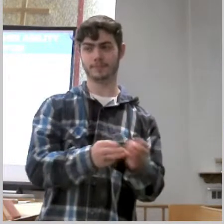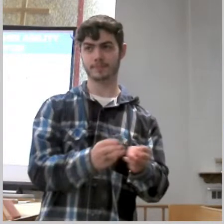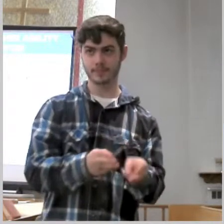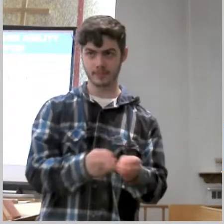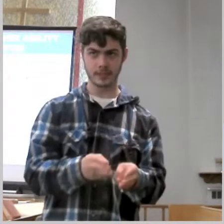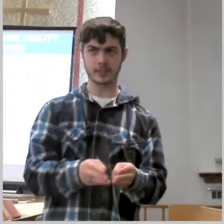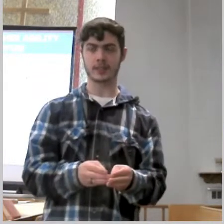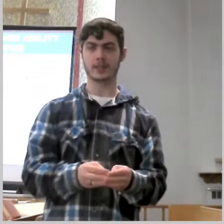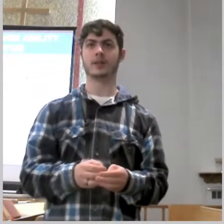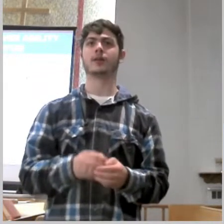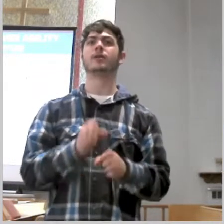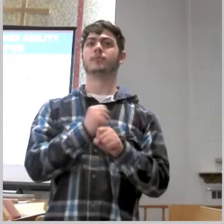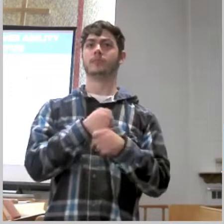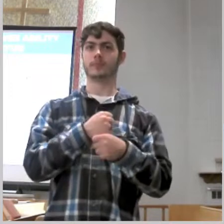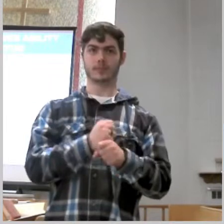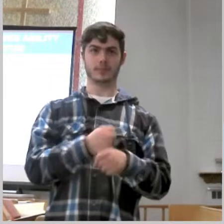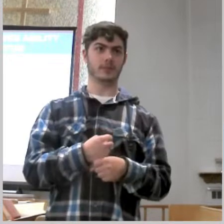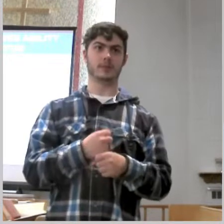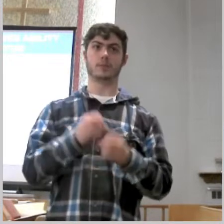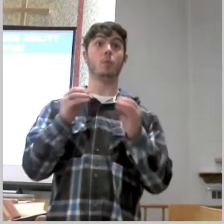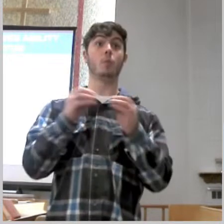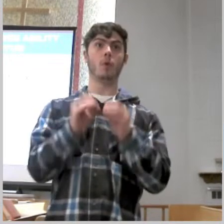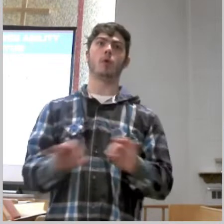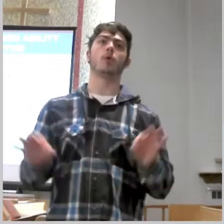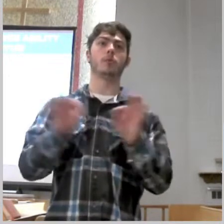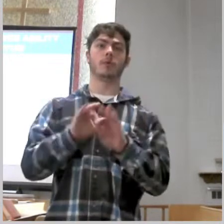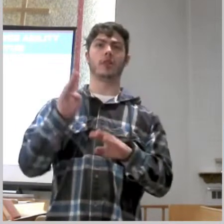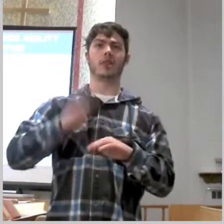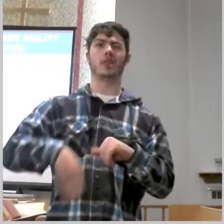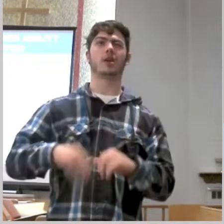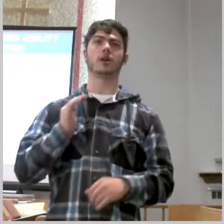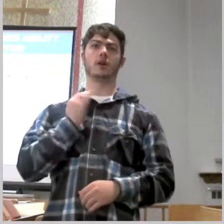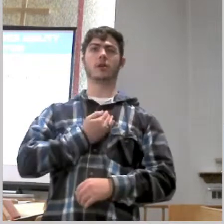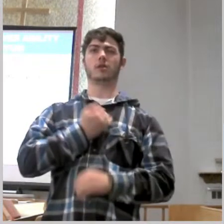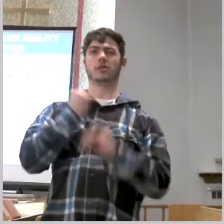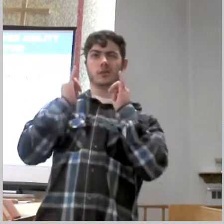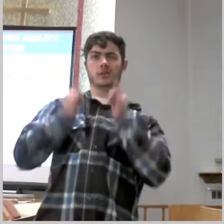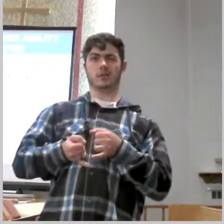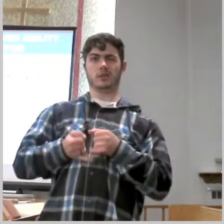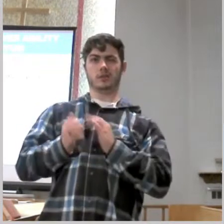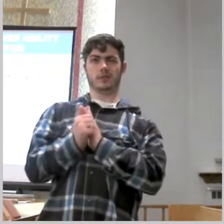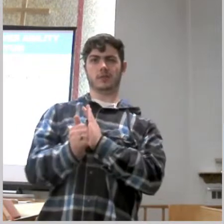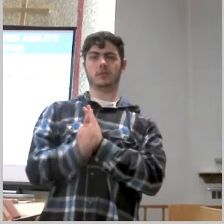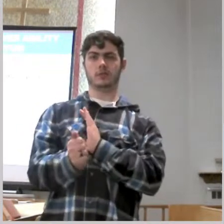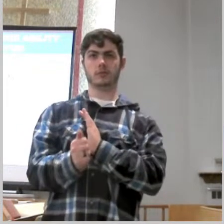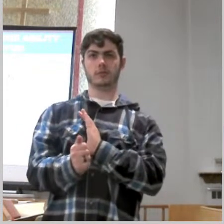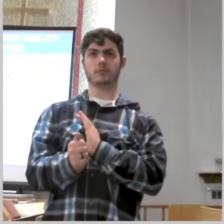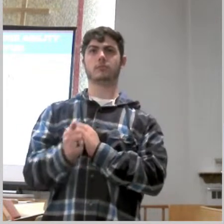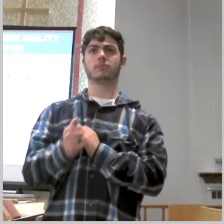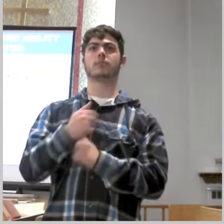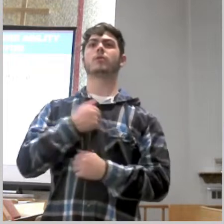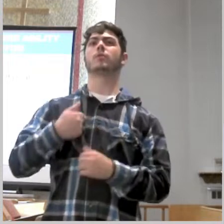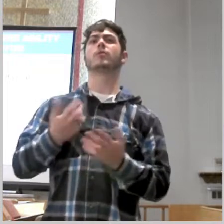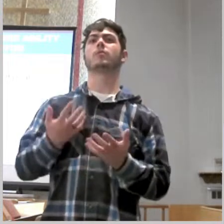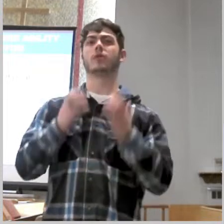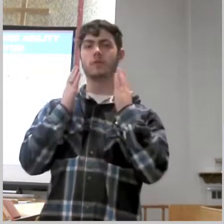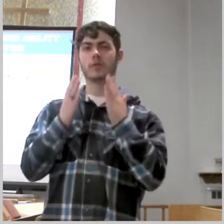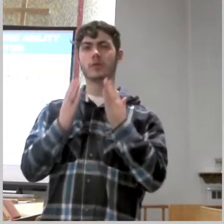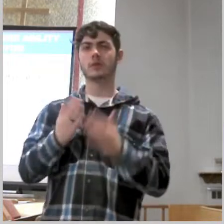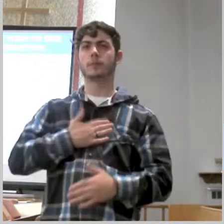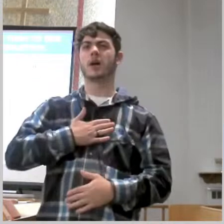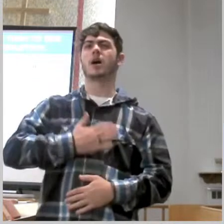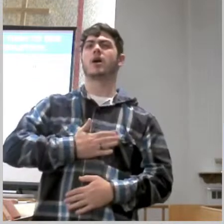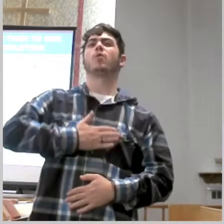ourselves on our ability. We don't want to look at ability, but we want to look and focus on willingness, because that's what Paul